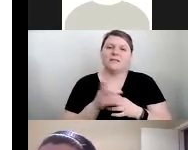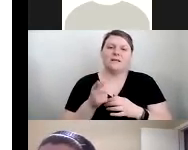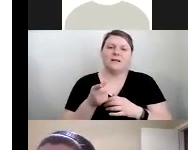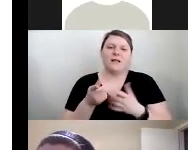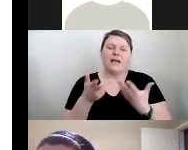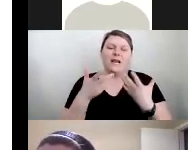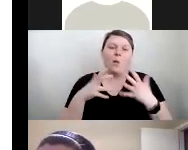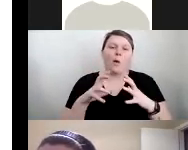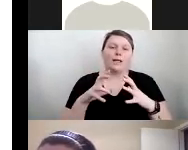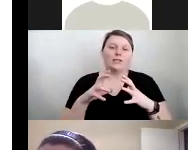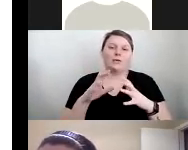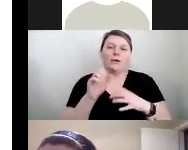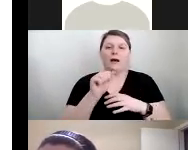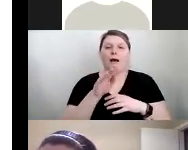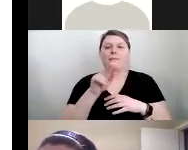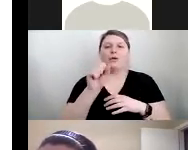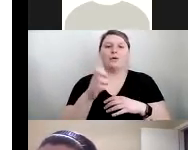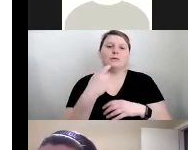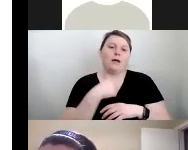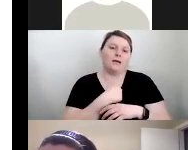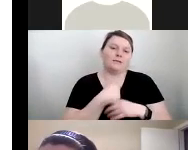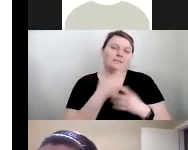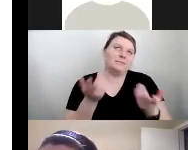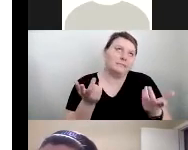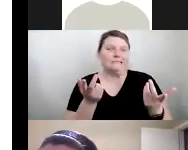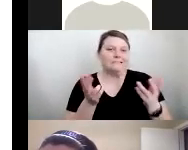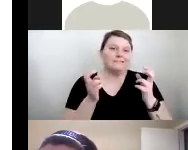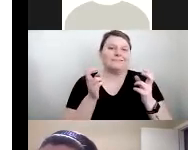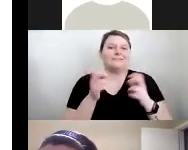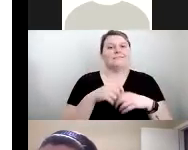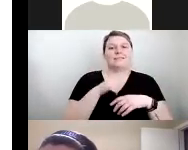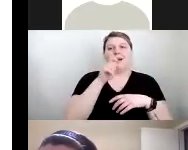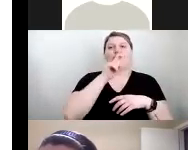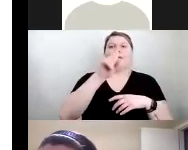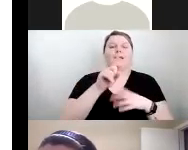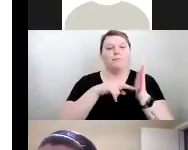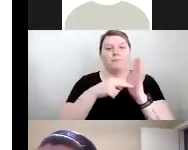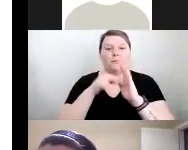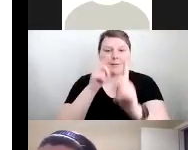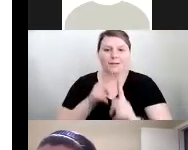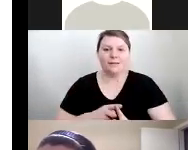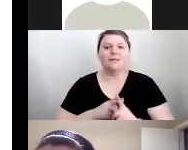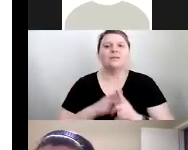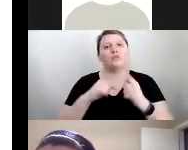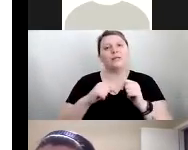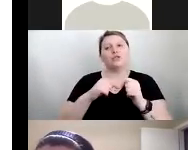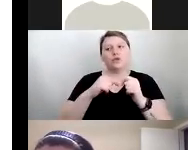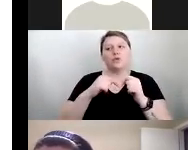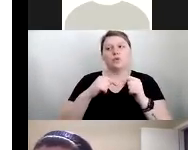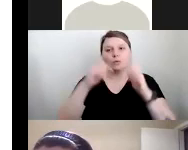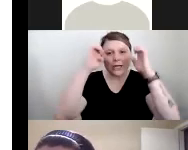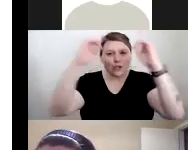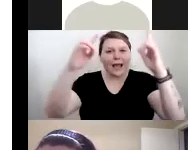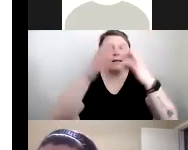abuse us healthcare professional folks. That's not really the purpose of it. It's more to kind of get us up to speed with the language and